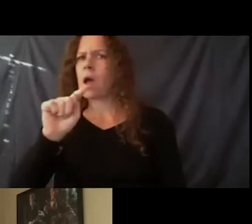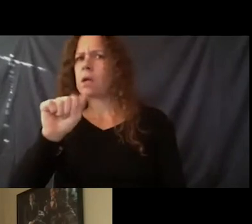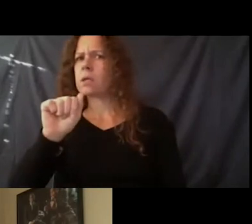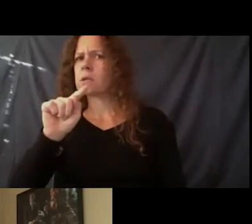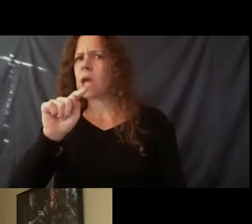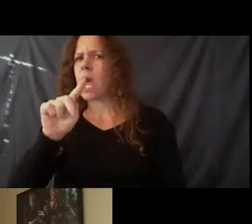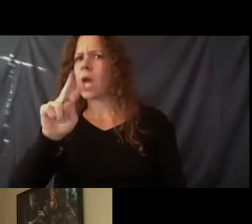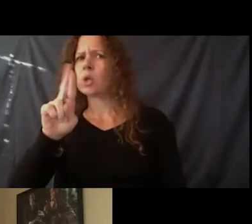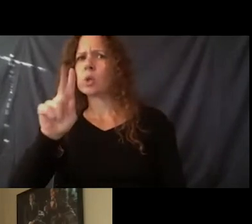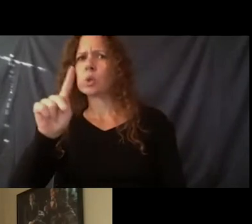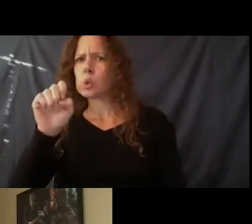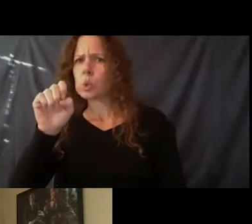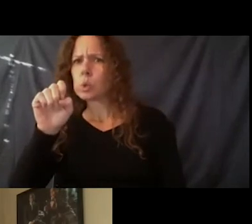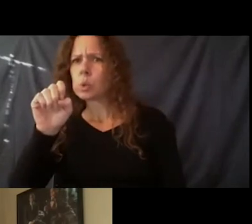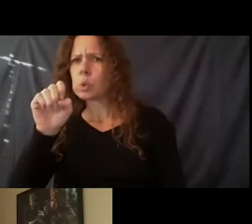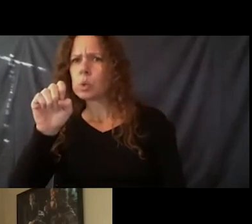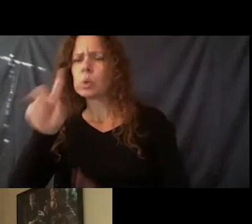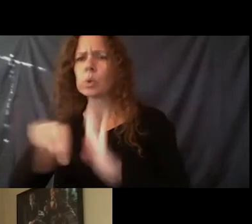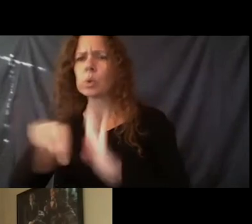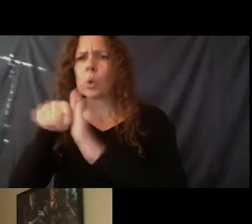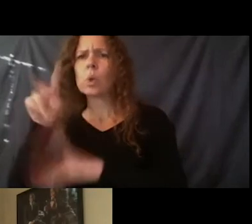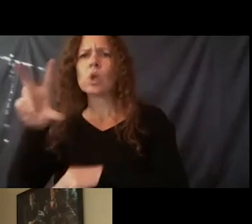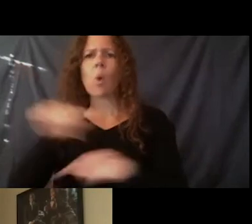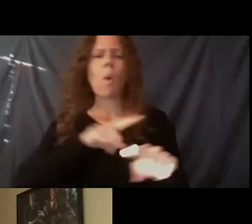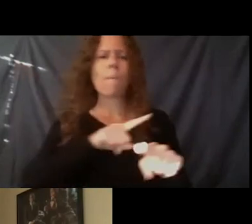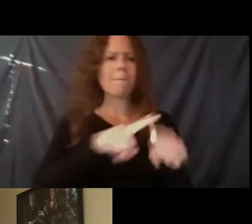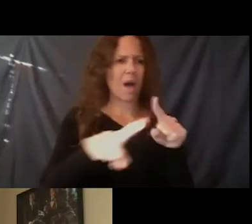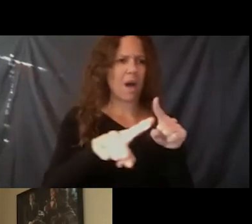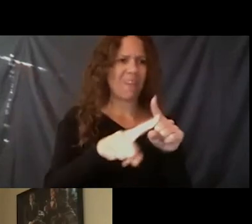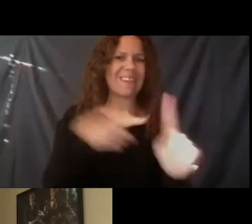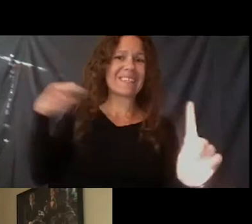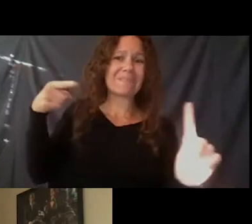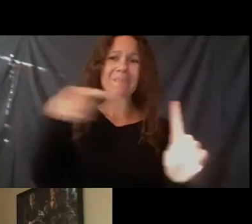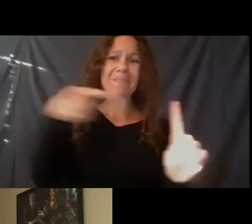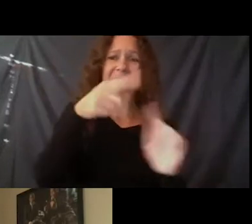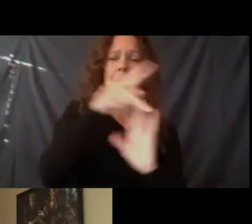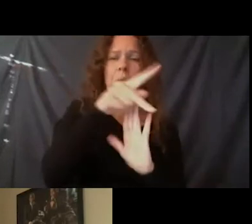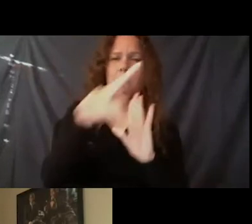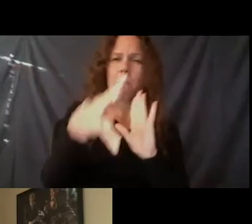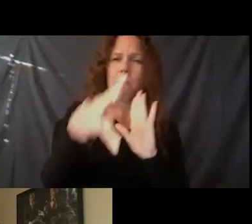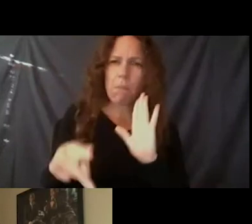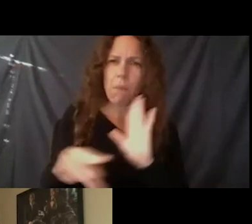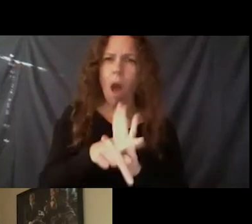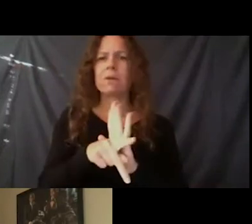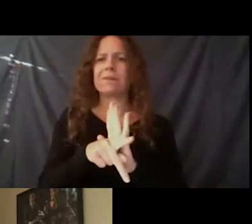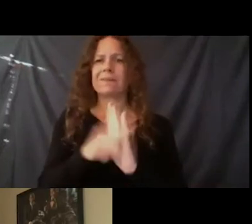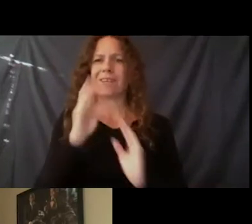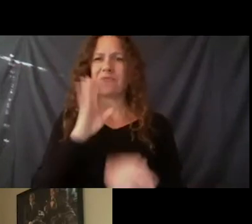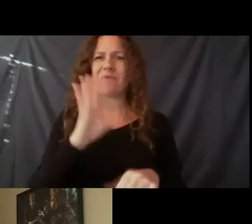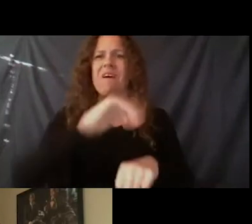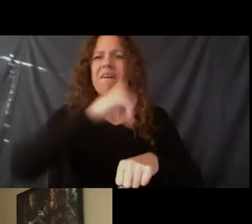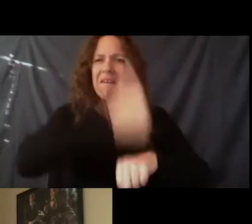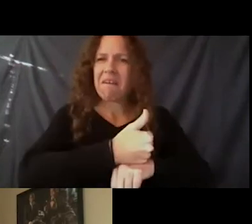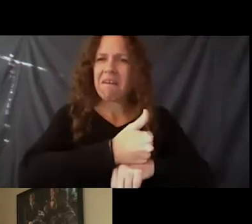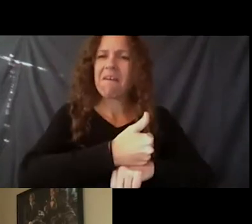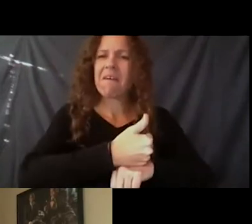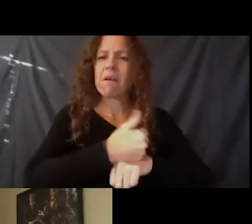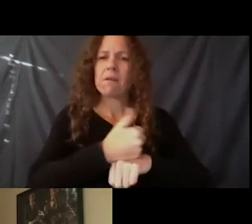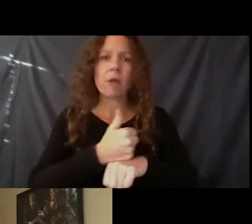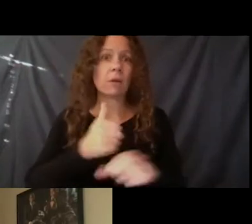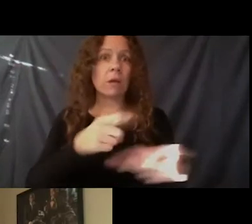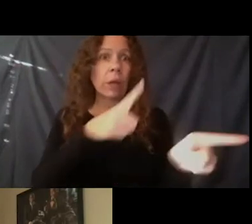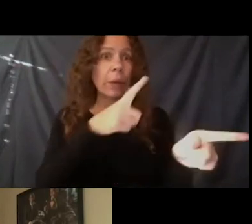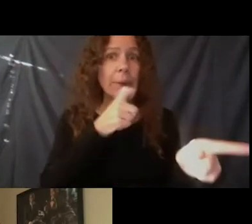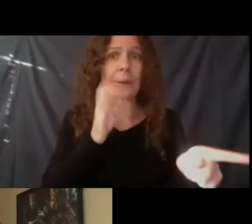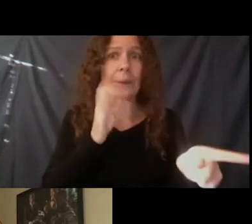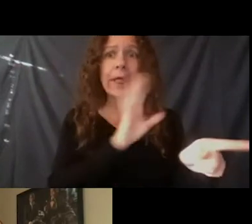specific policies by which that policy would be implemented. There was the questions of the personnel that we would put in place